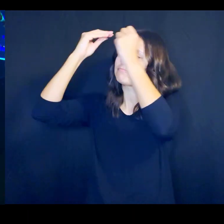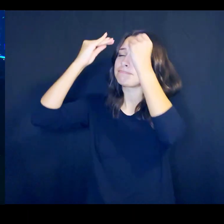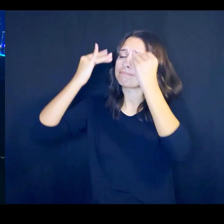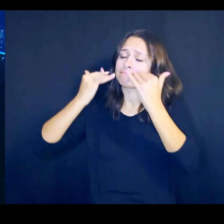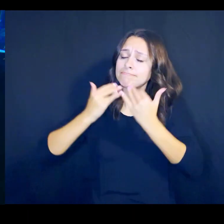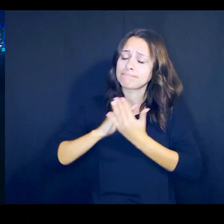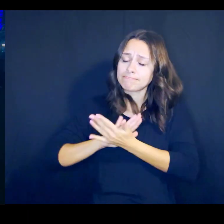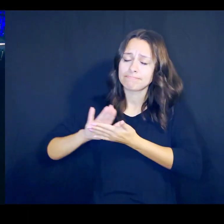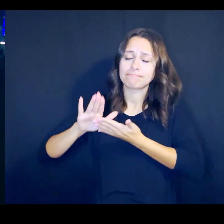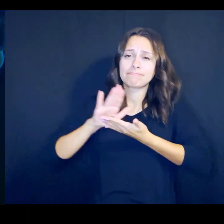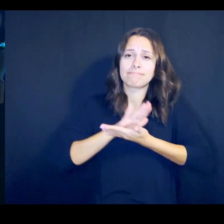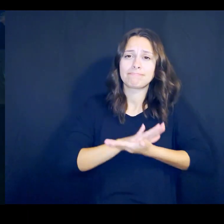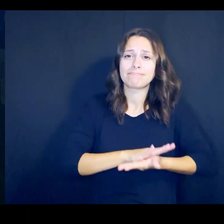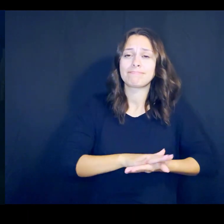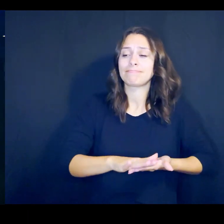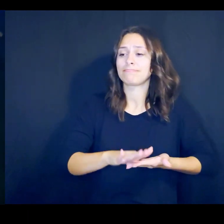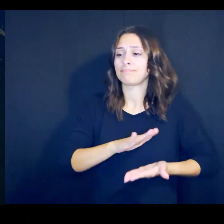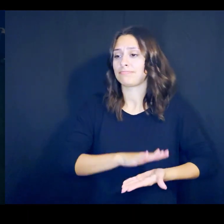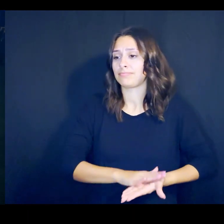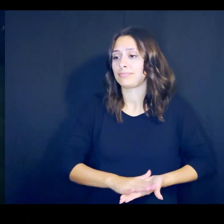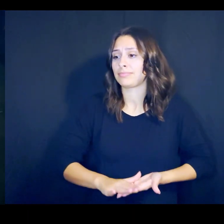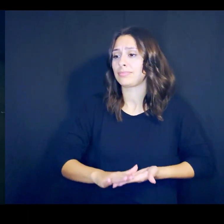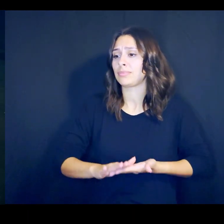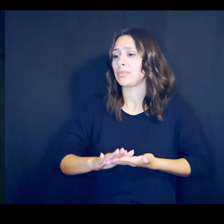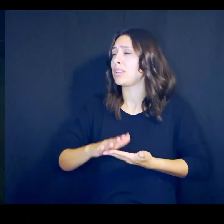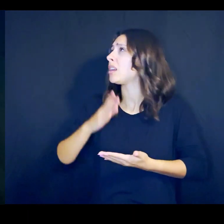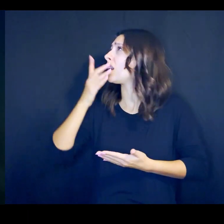washed in his blood.